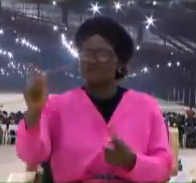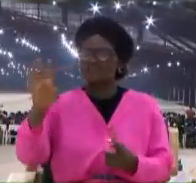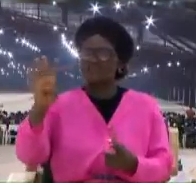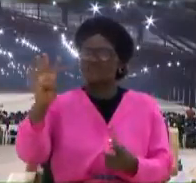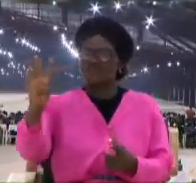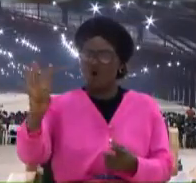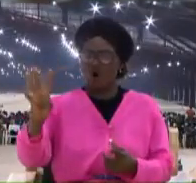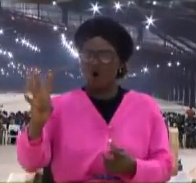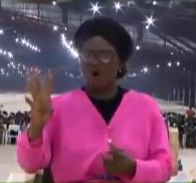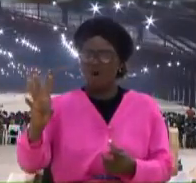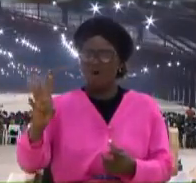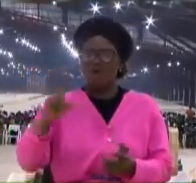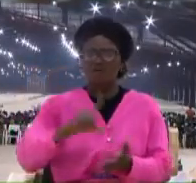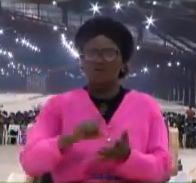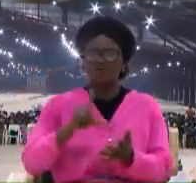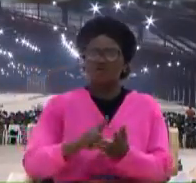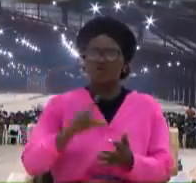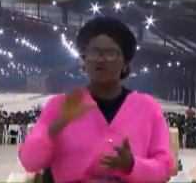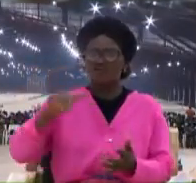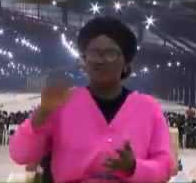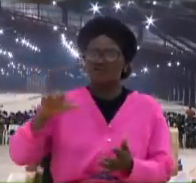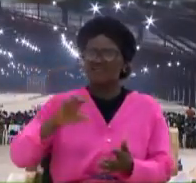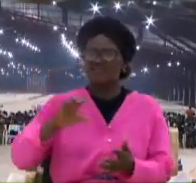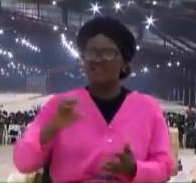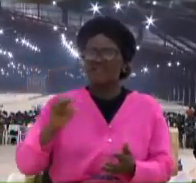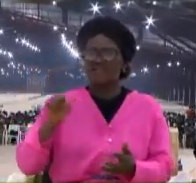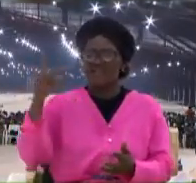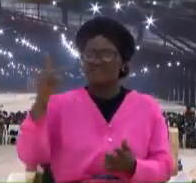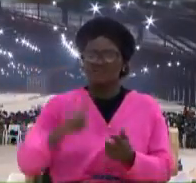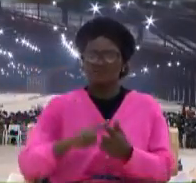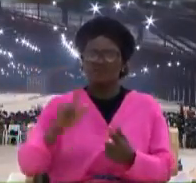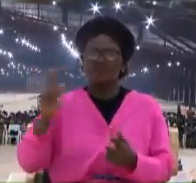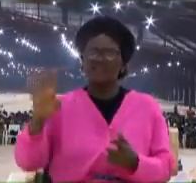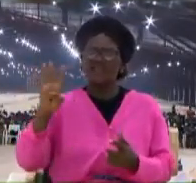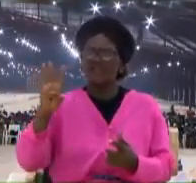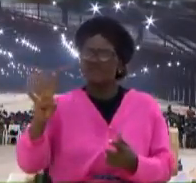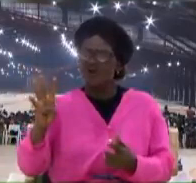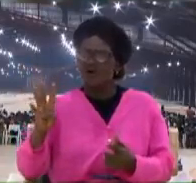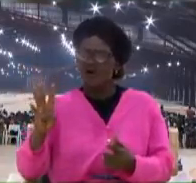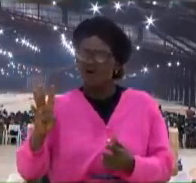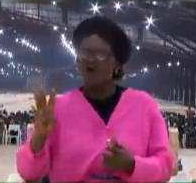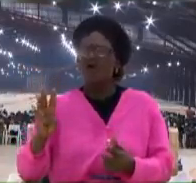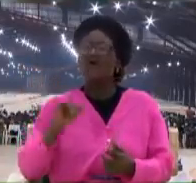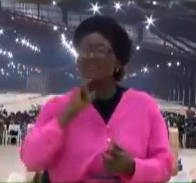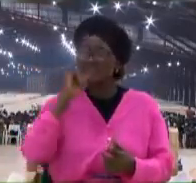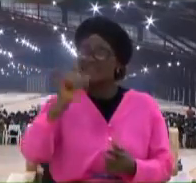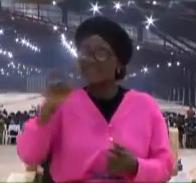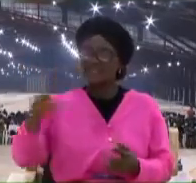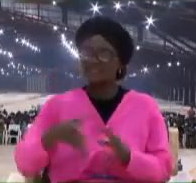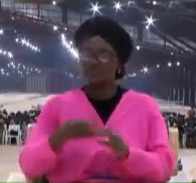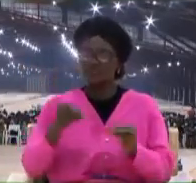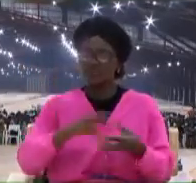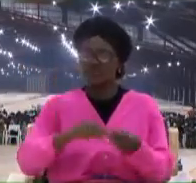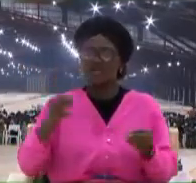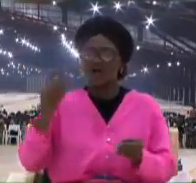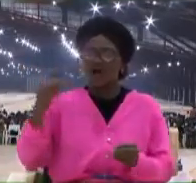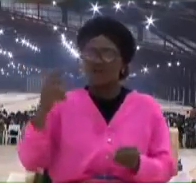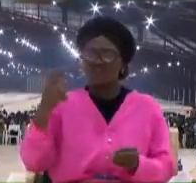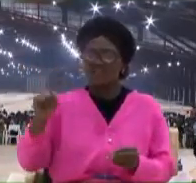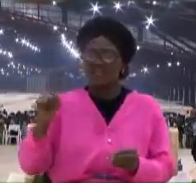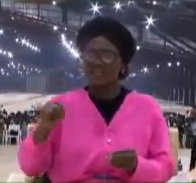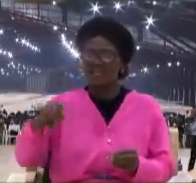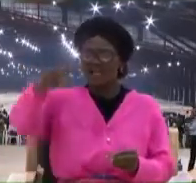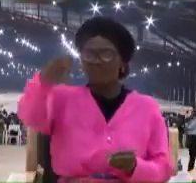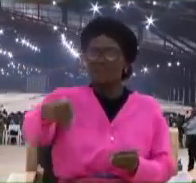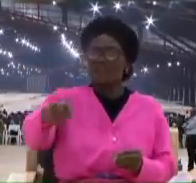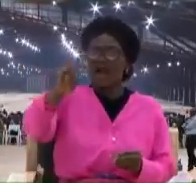24. Luke 15, 11 to 24. It was the story of the prodigal son that you know very